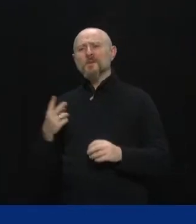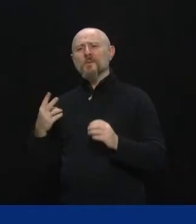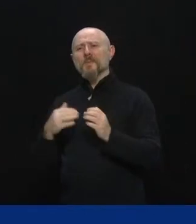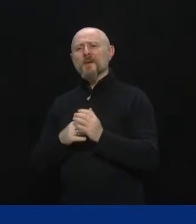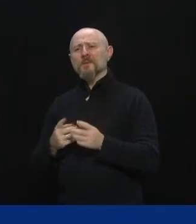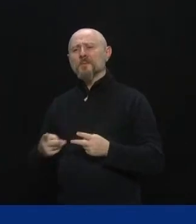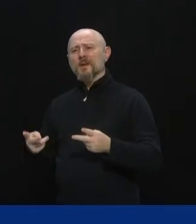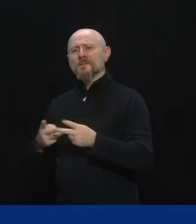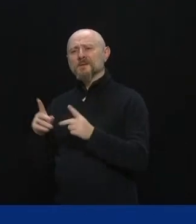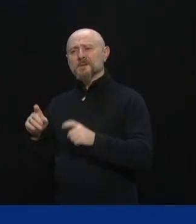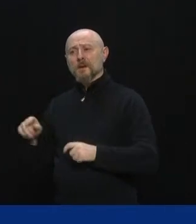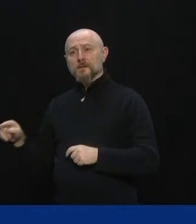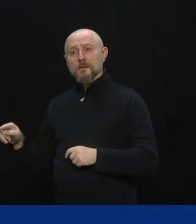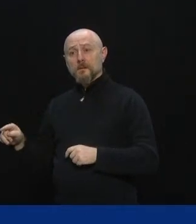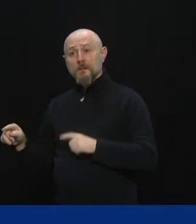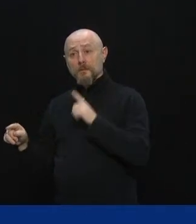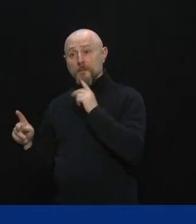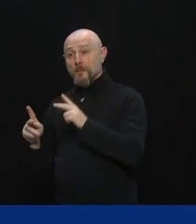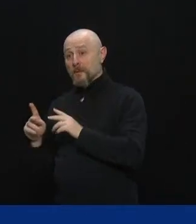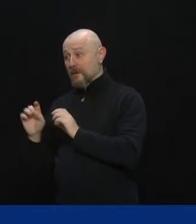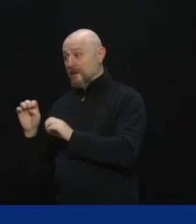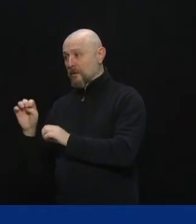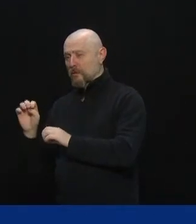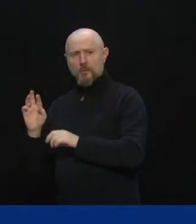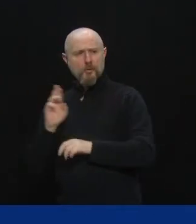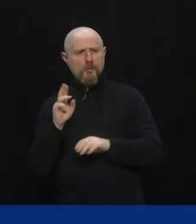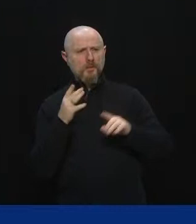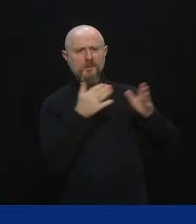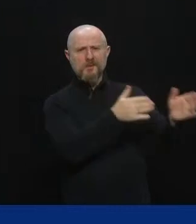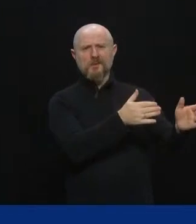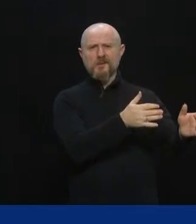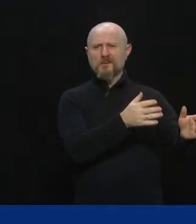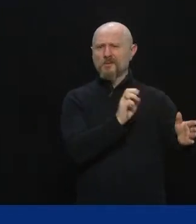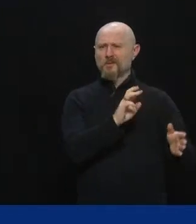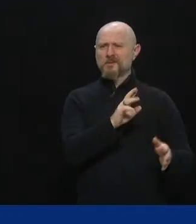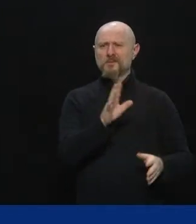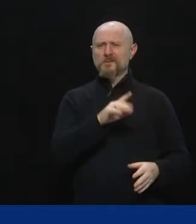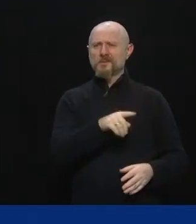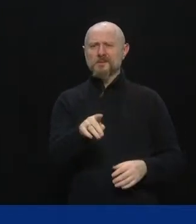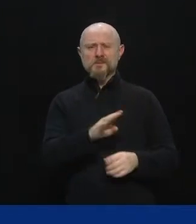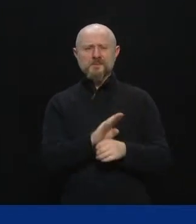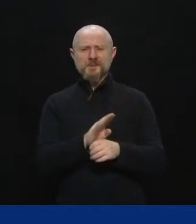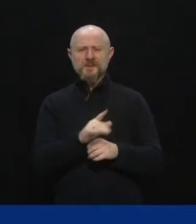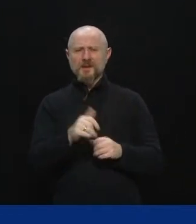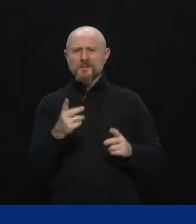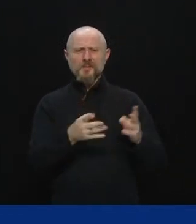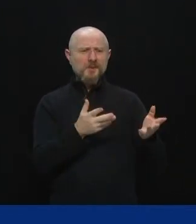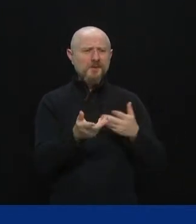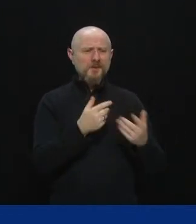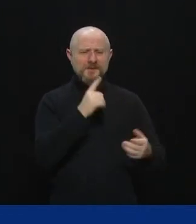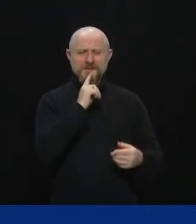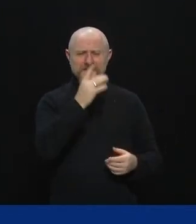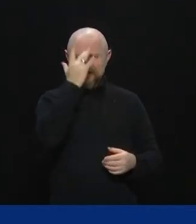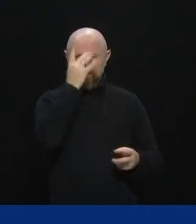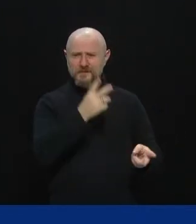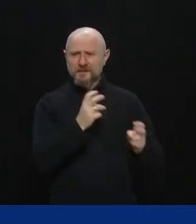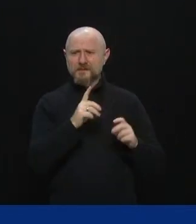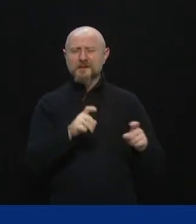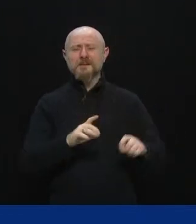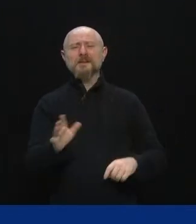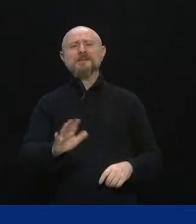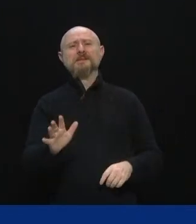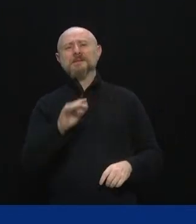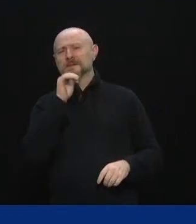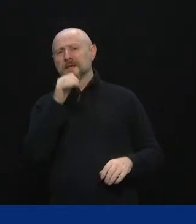So please do not go to an emergency room and tie up the resources of those individuals so you can get a test. And don't come in if you have